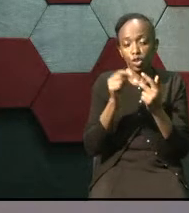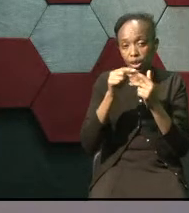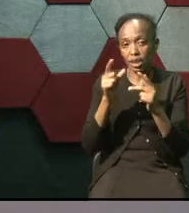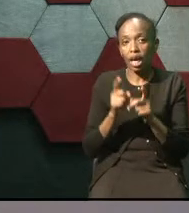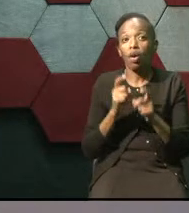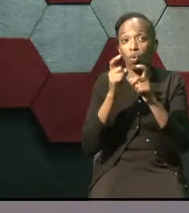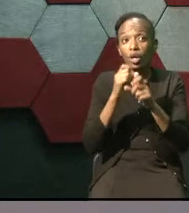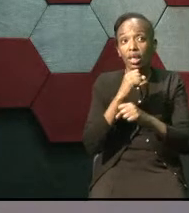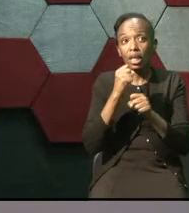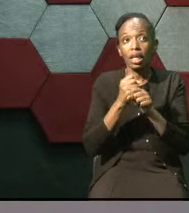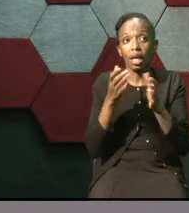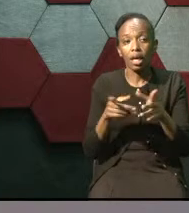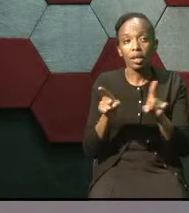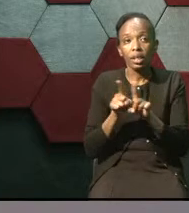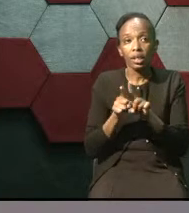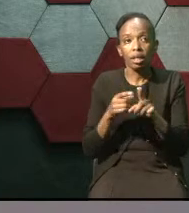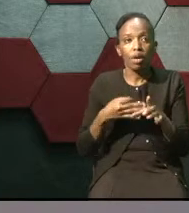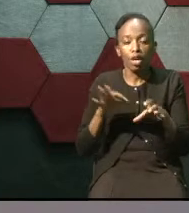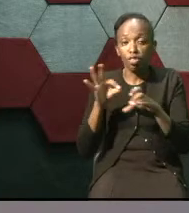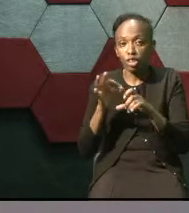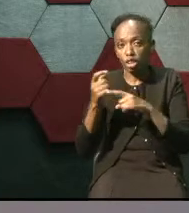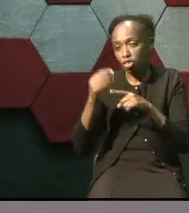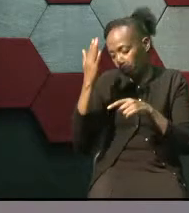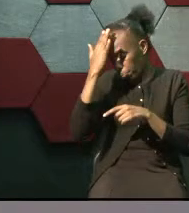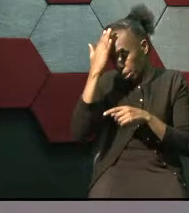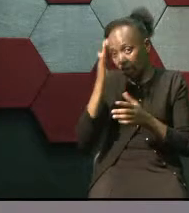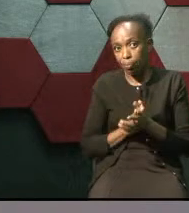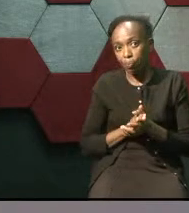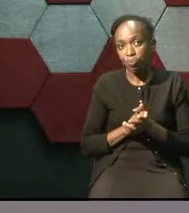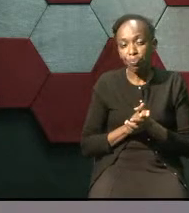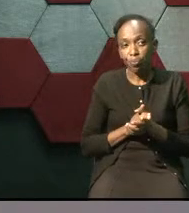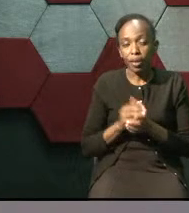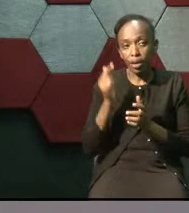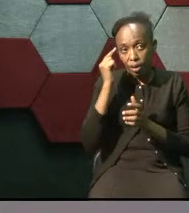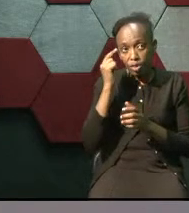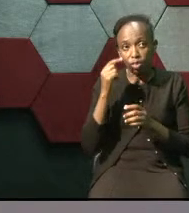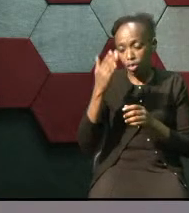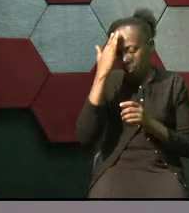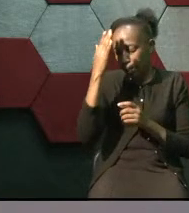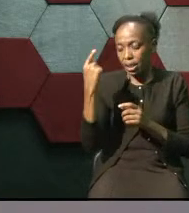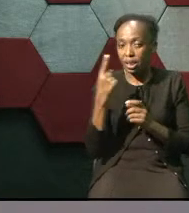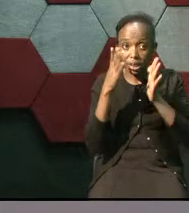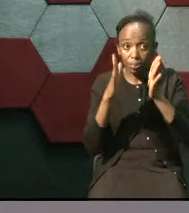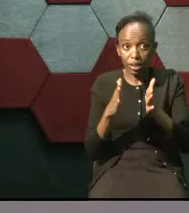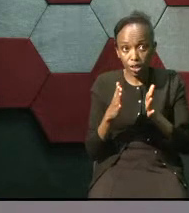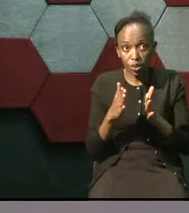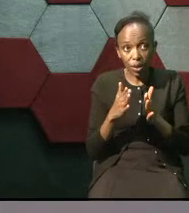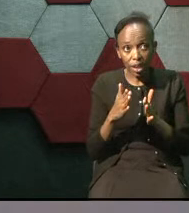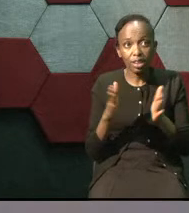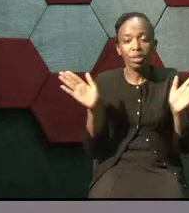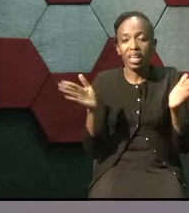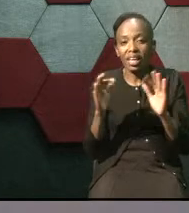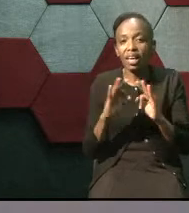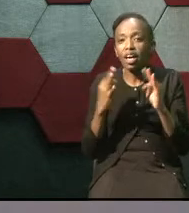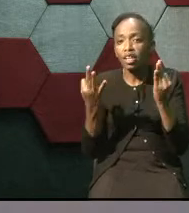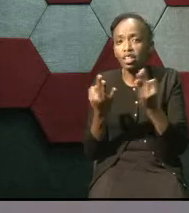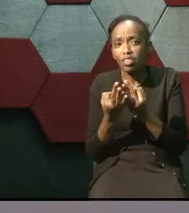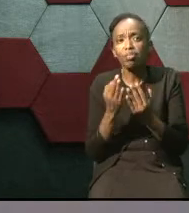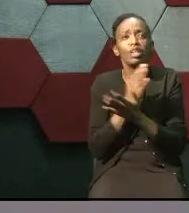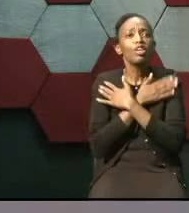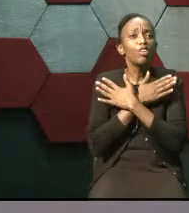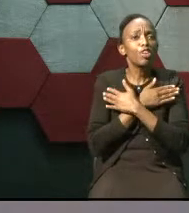year, we all started voting from Monday. And I think from Monday, everybody has been rallying up their family, their friends,